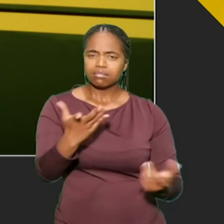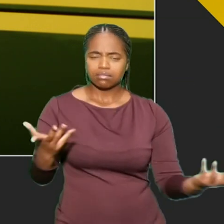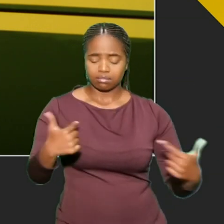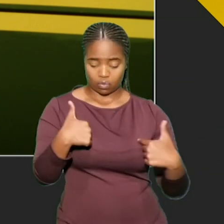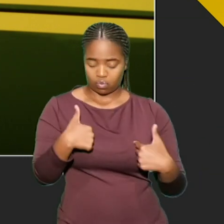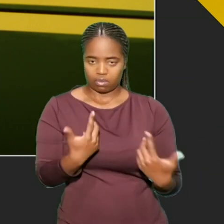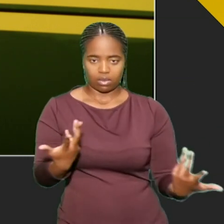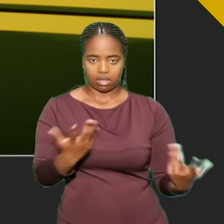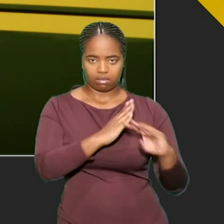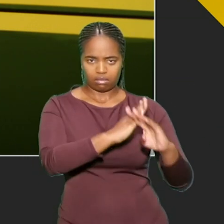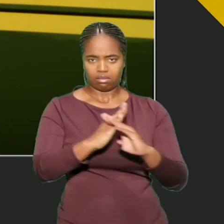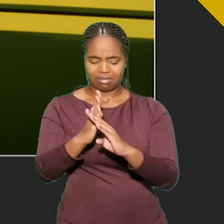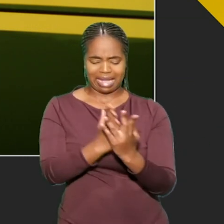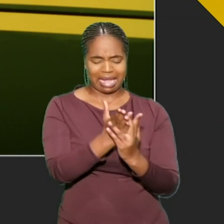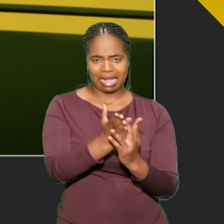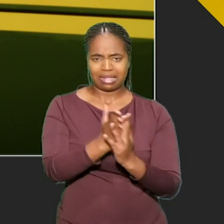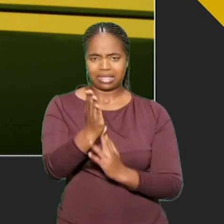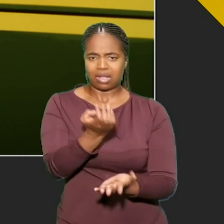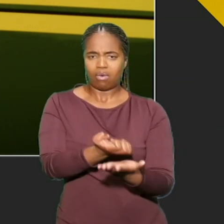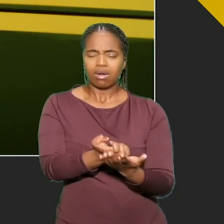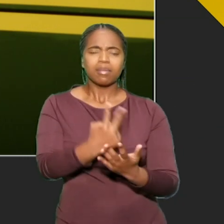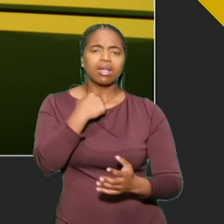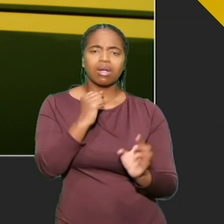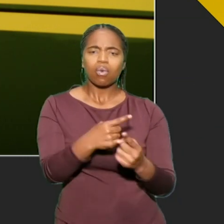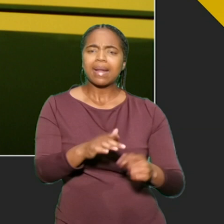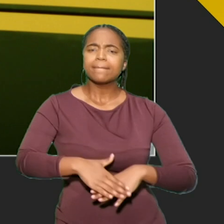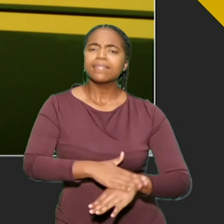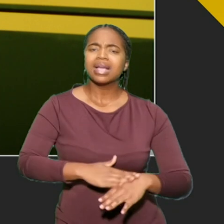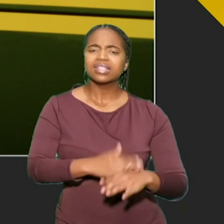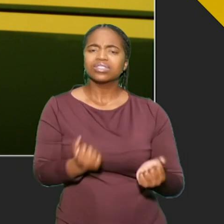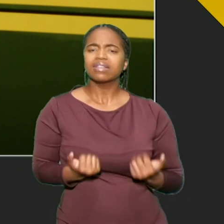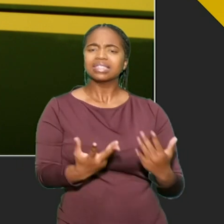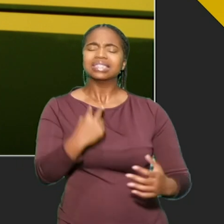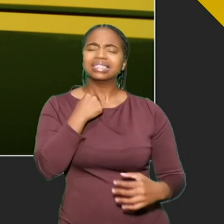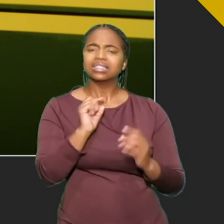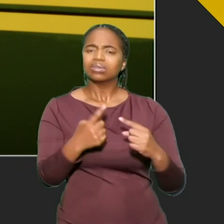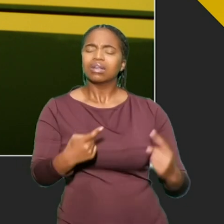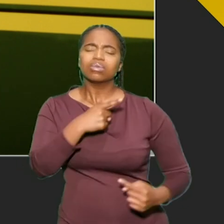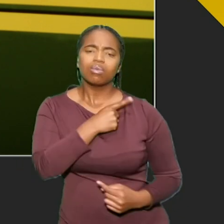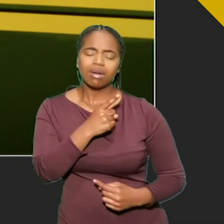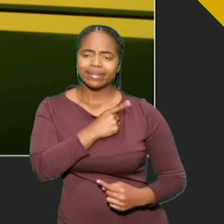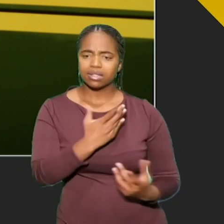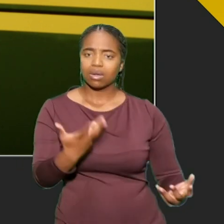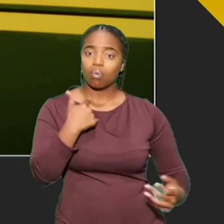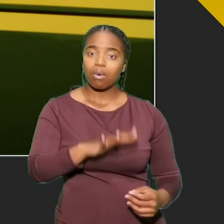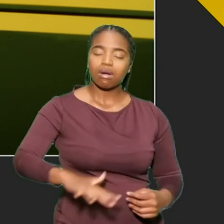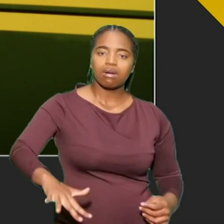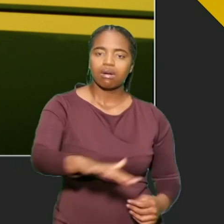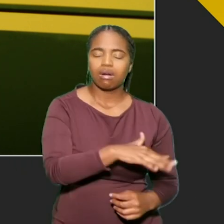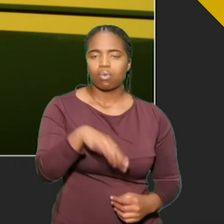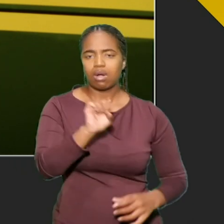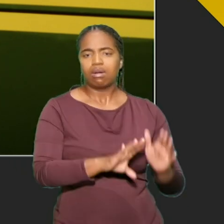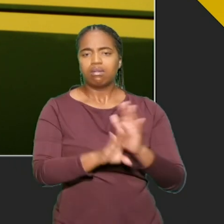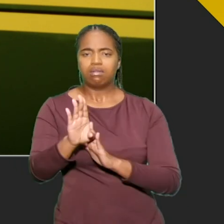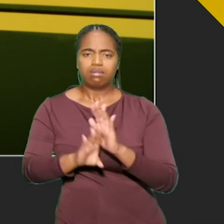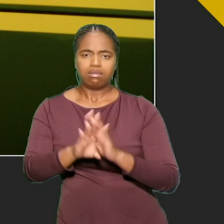that is stopping us to be able to access the economy, to access basic services, but also to be able to be environments that allow us to progressively